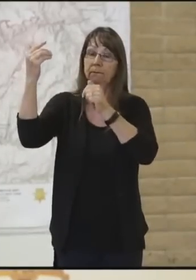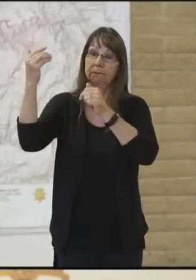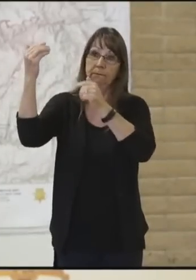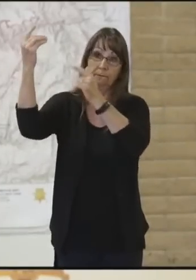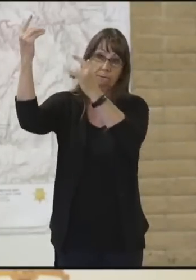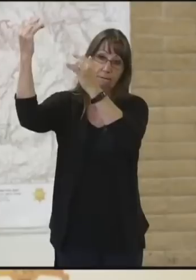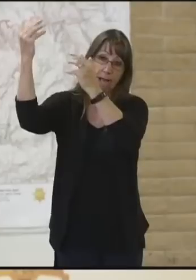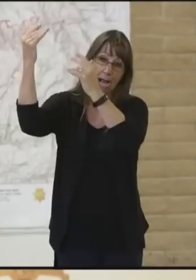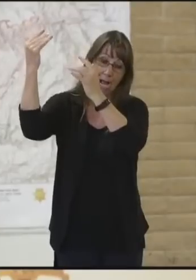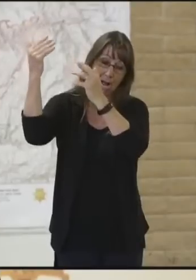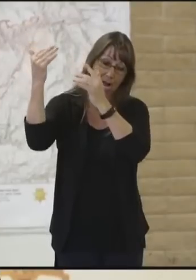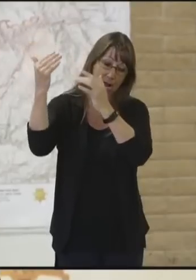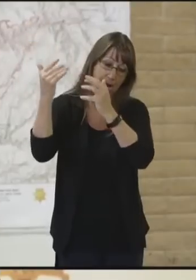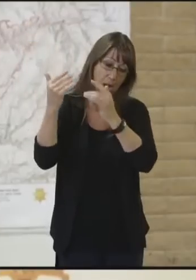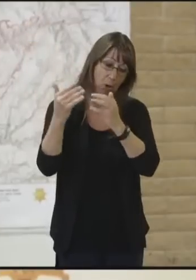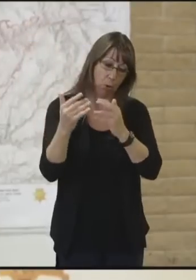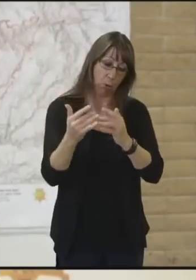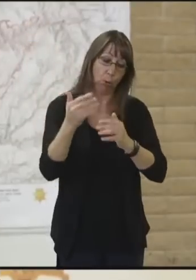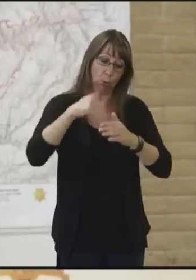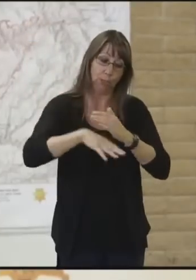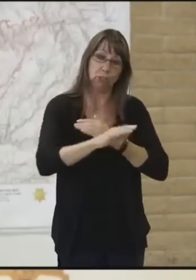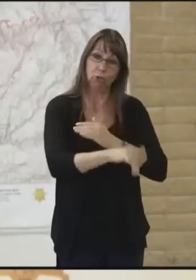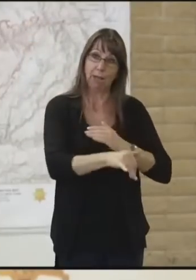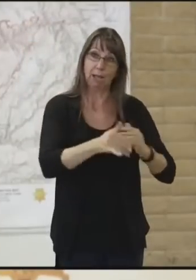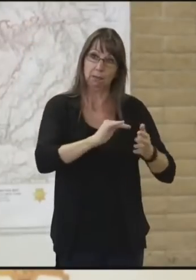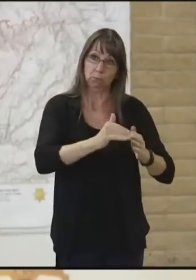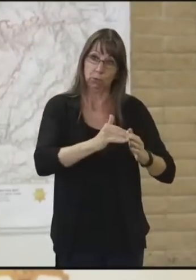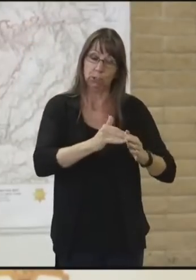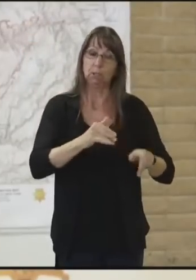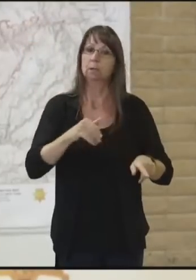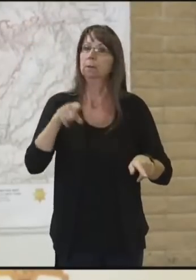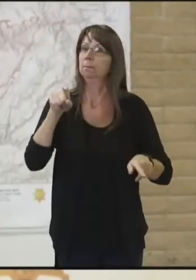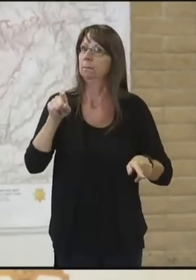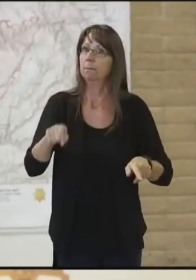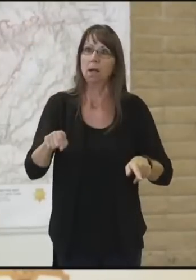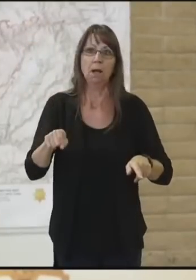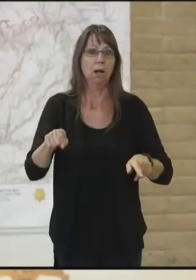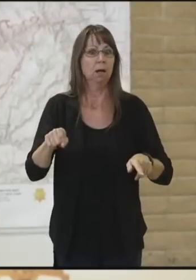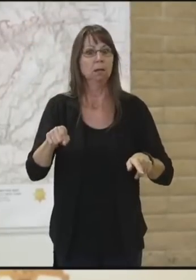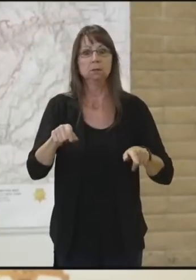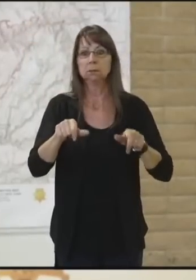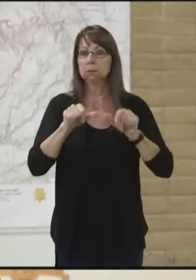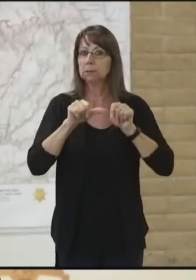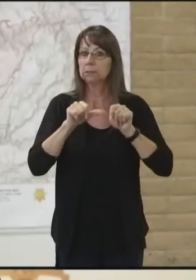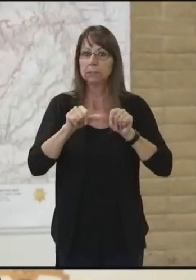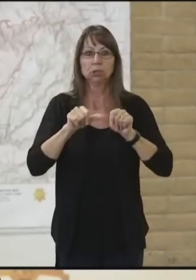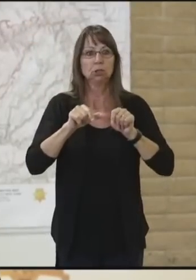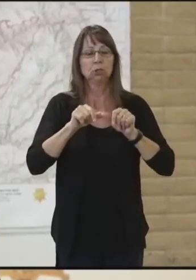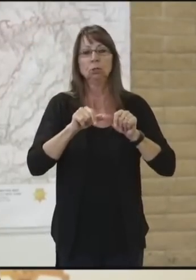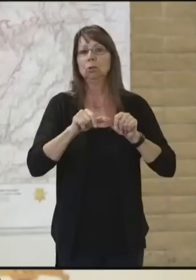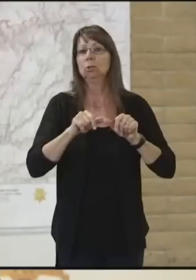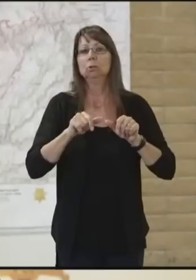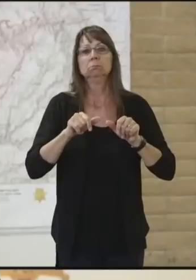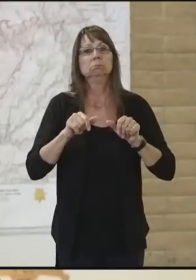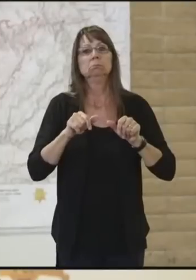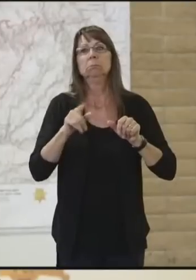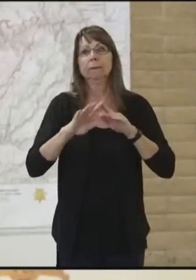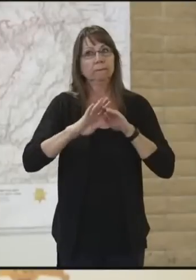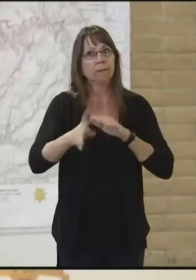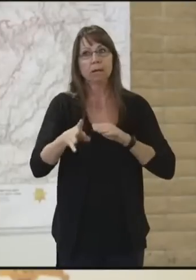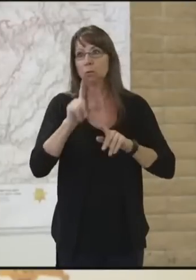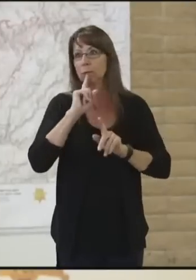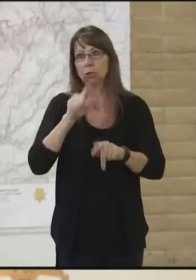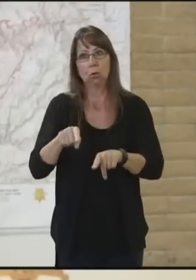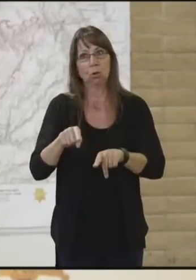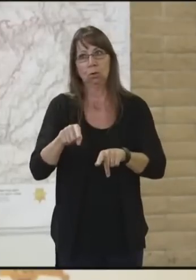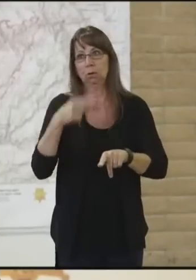and impacting that community. So it has to remain in this evacuation order for the safety of anyone that could